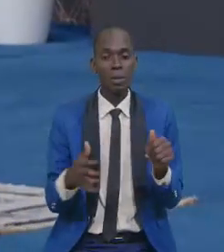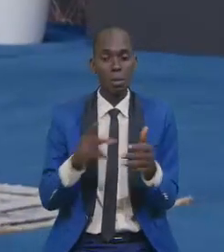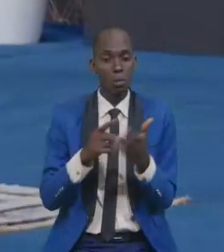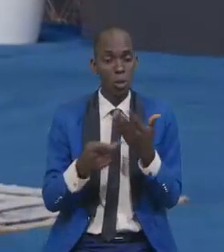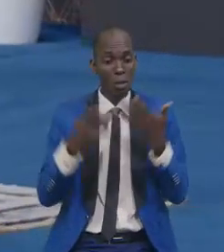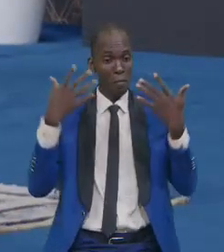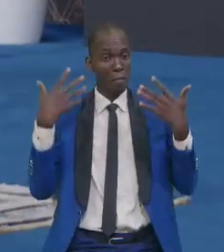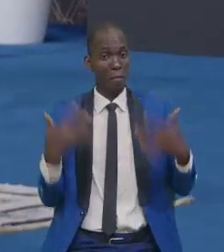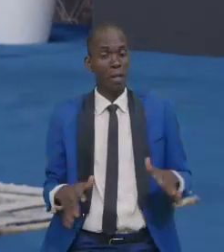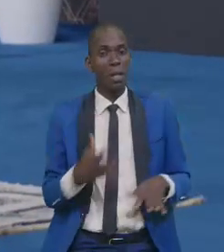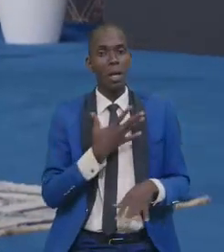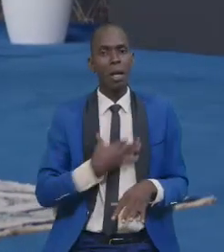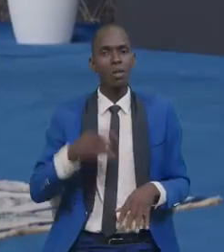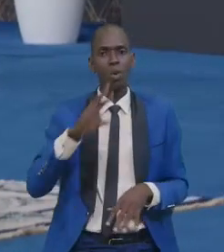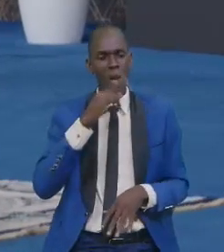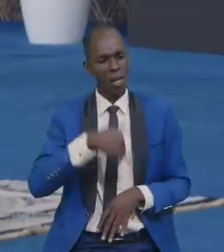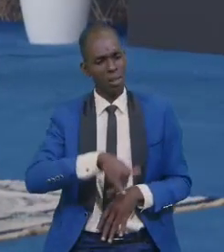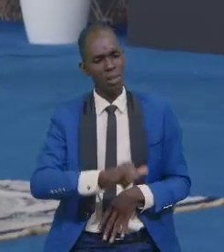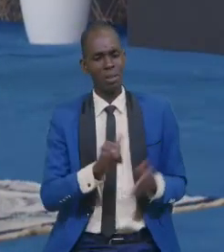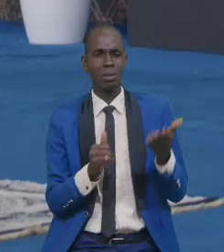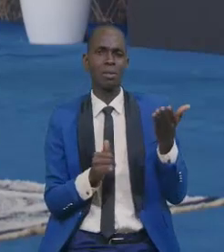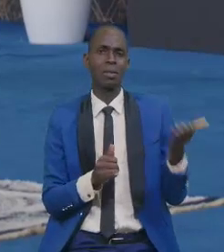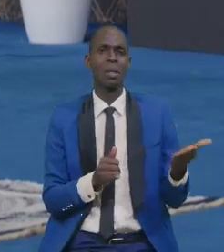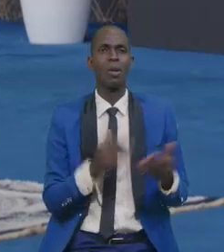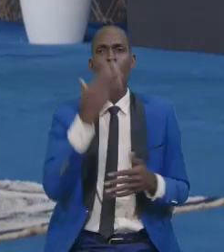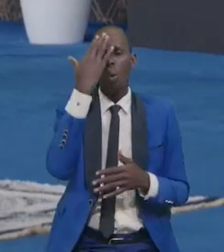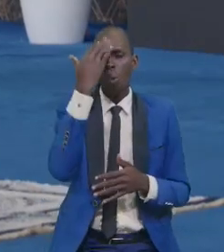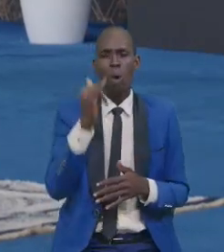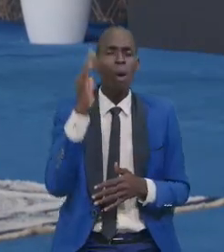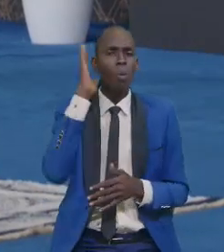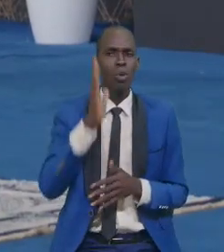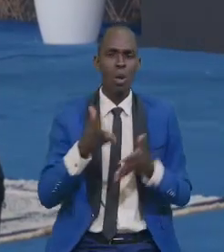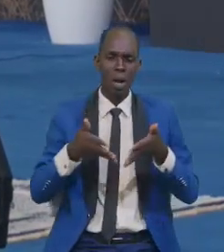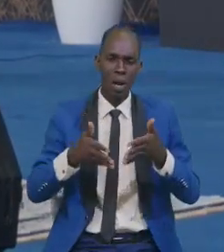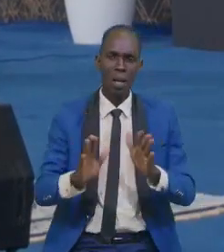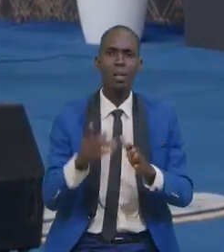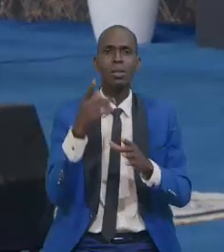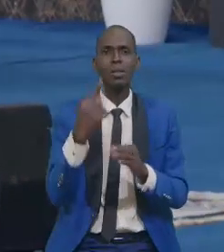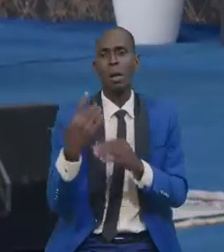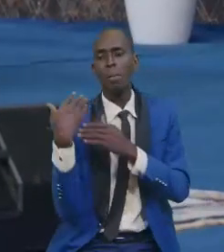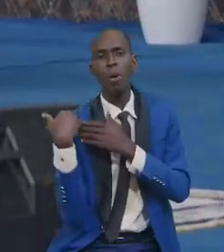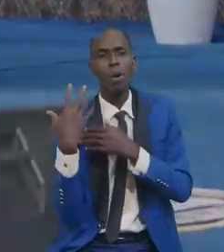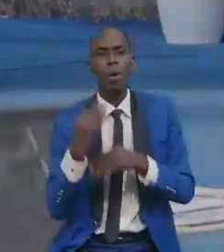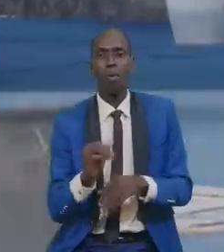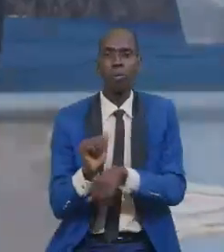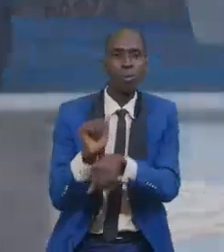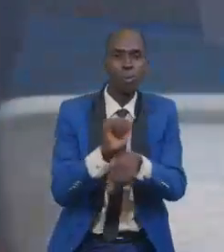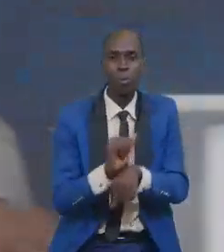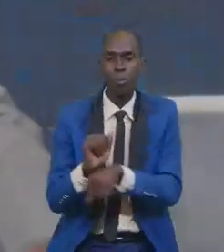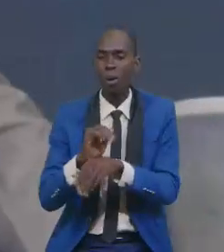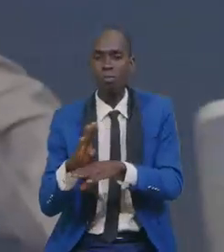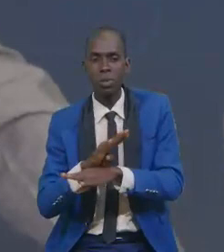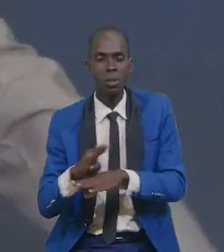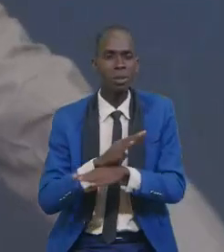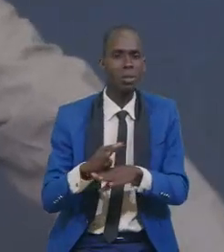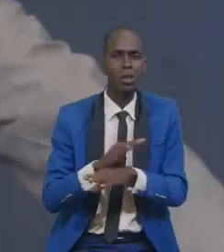there, why will you allow the burden of duty and the burden of activity to make